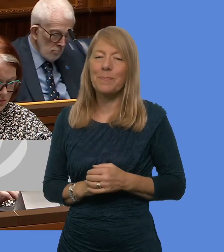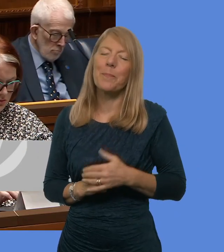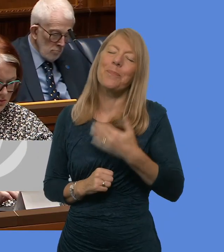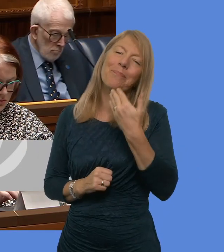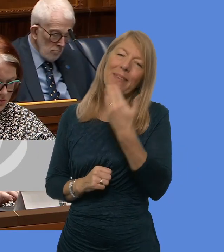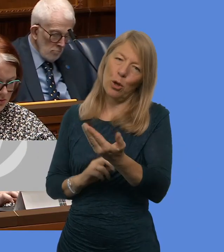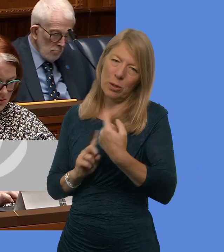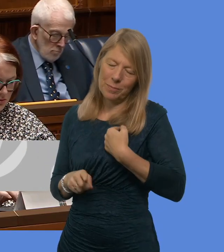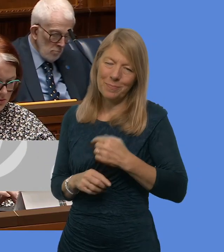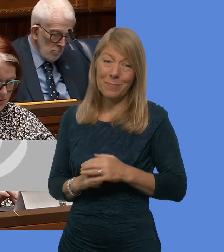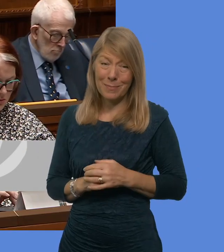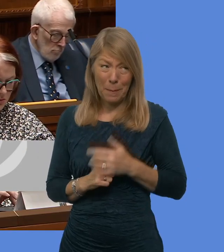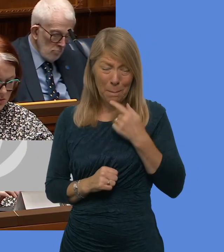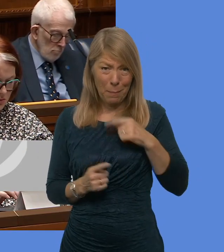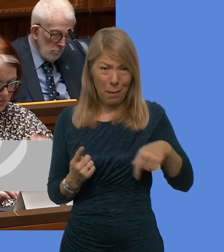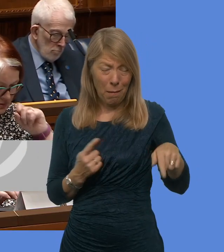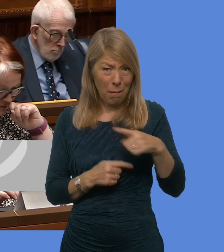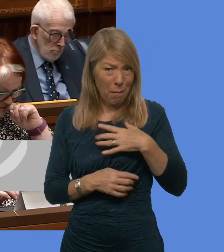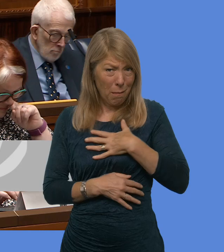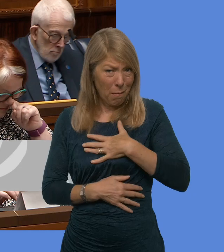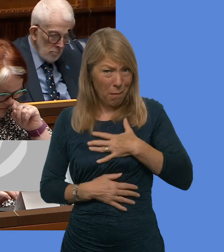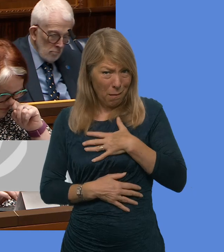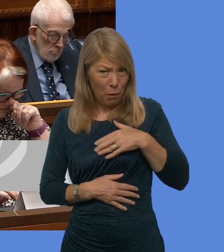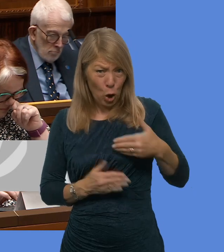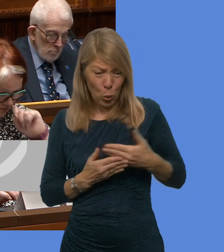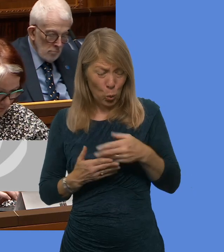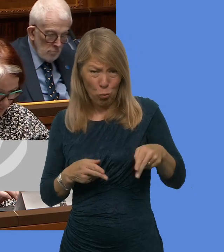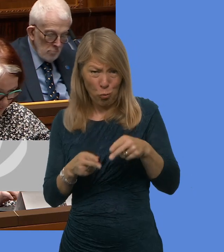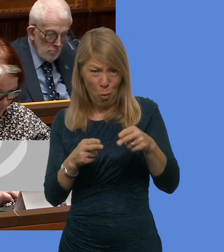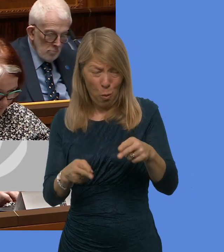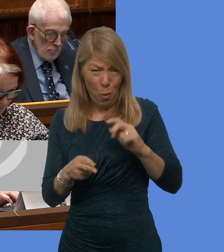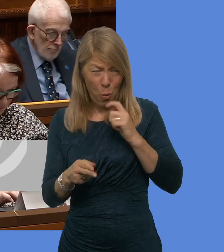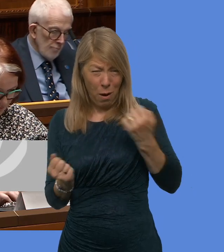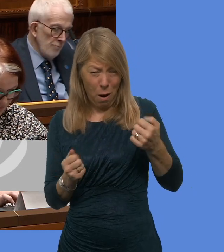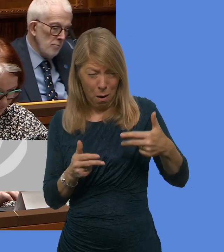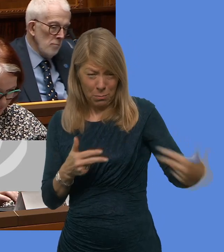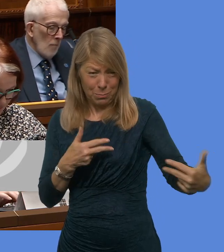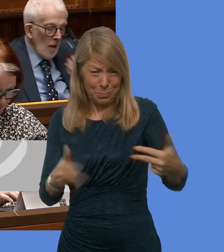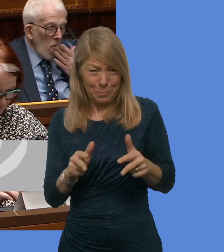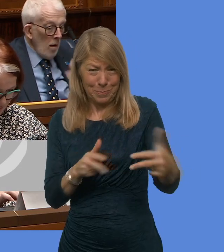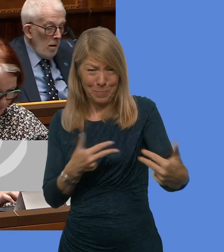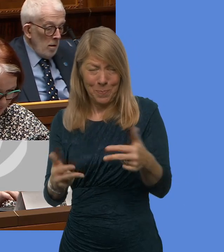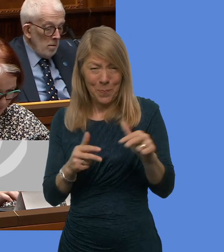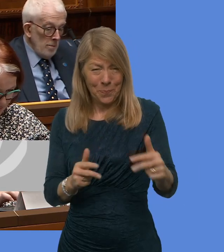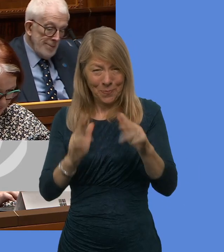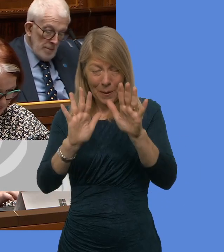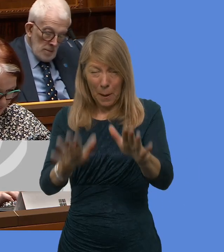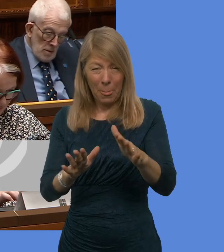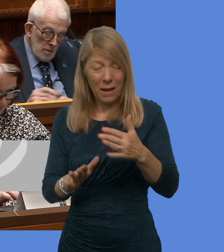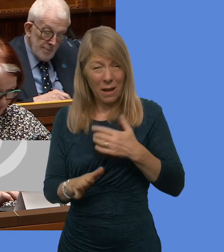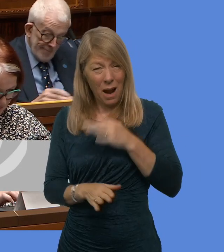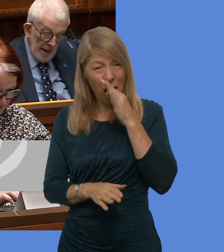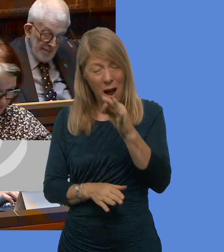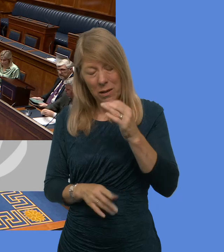the potential for those changes to cause traffic chaos, could I ask that you engage and commit to engage with the Council urgently and before those changes take